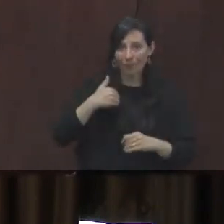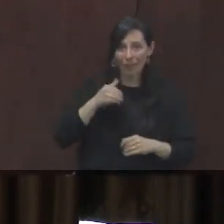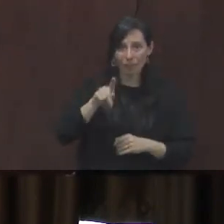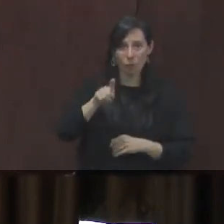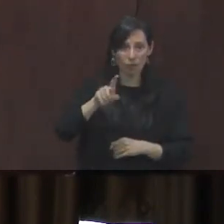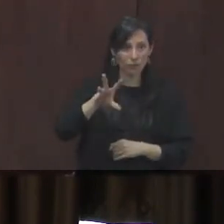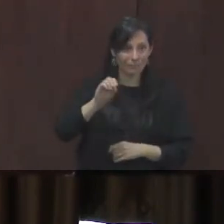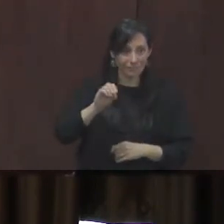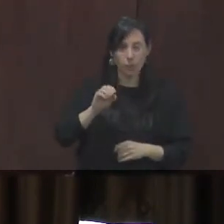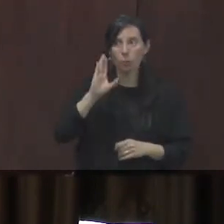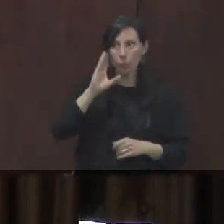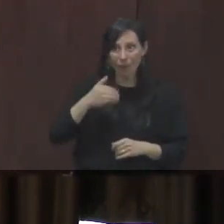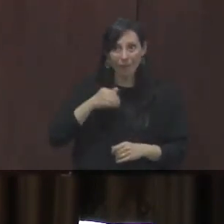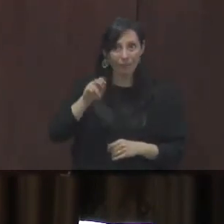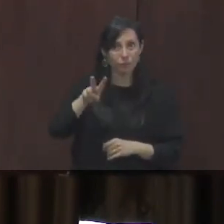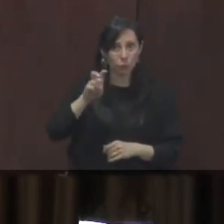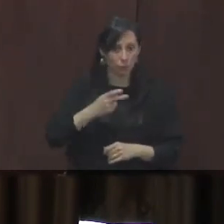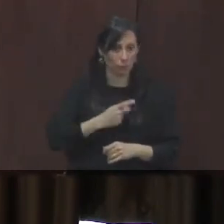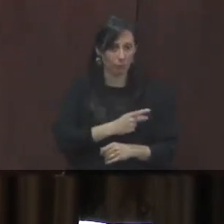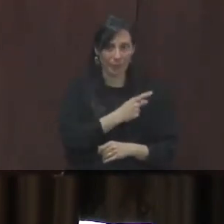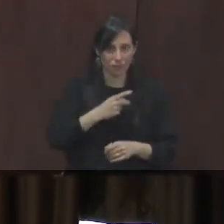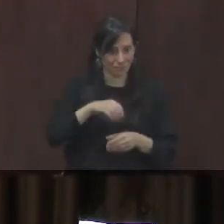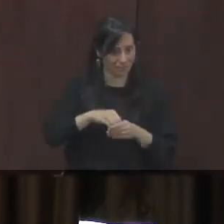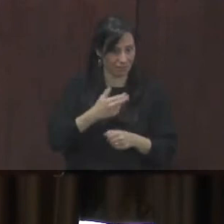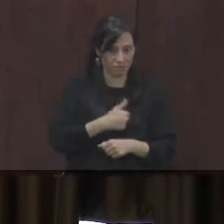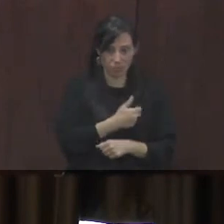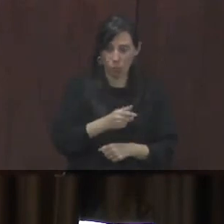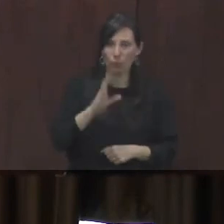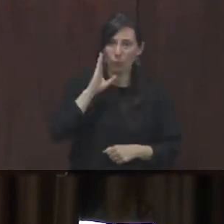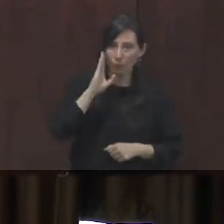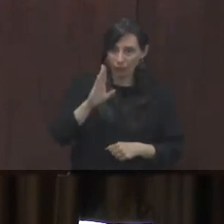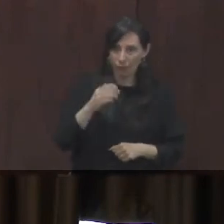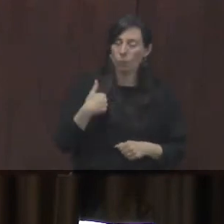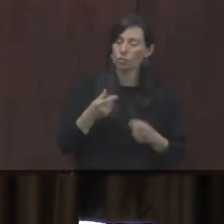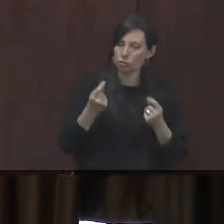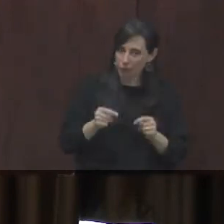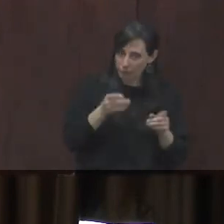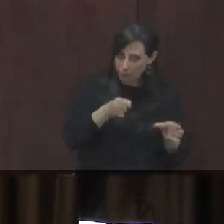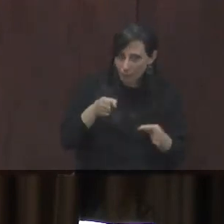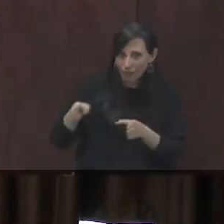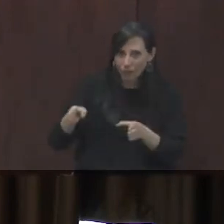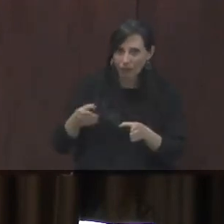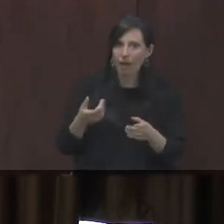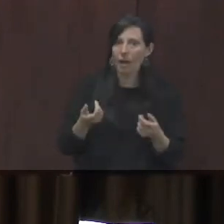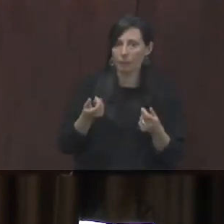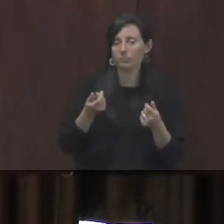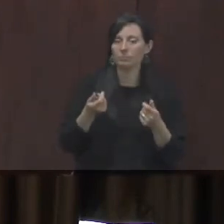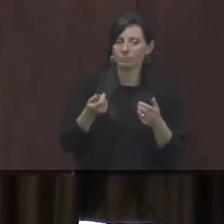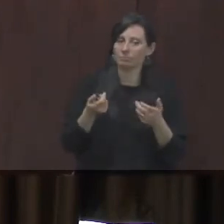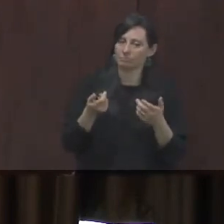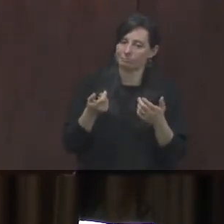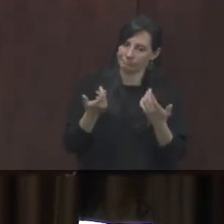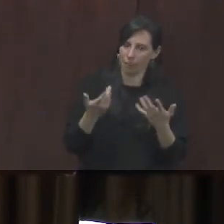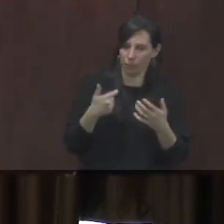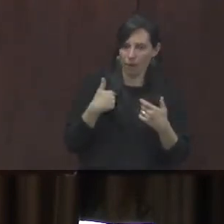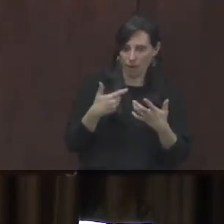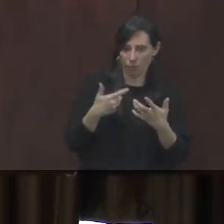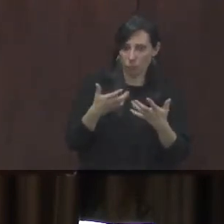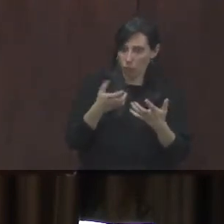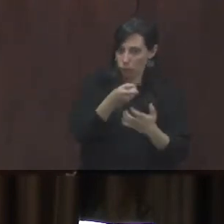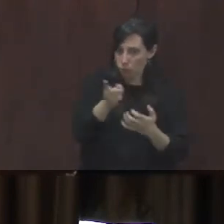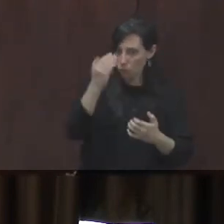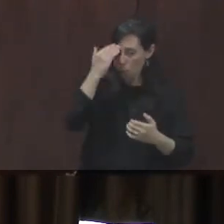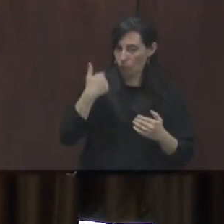hospital. We're preparing for that. I raise that for two reasons. One, to provide some level of reassurance that we're planning for it, and also